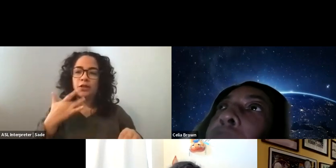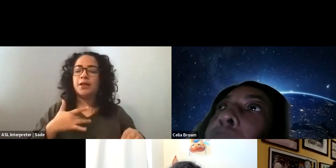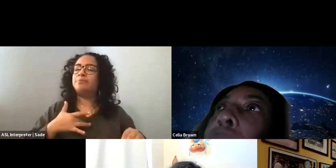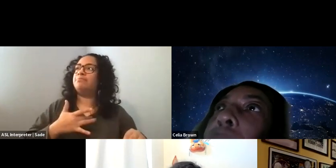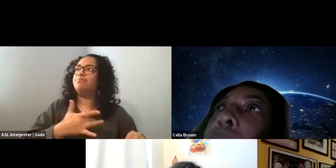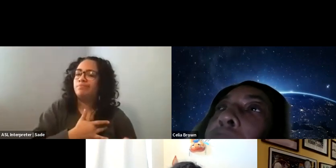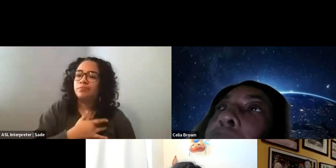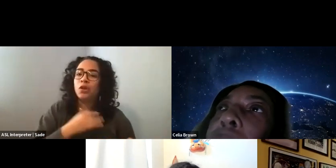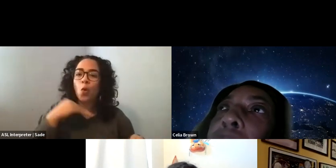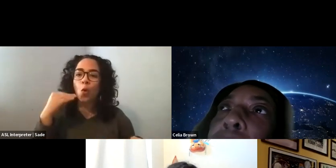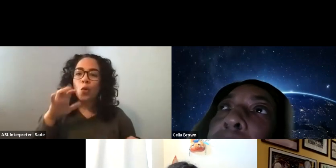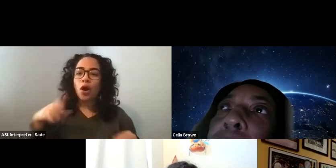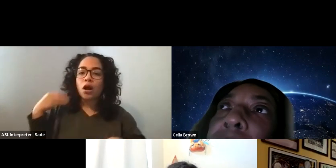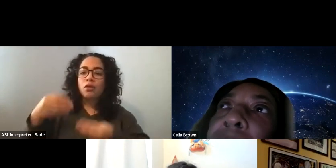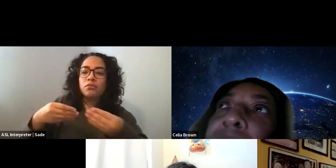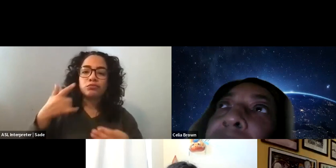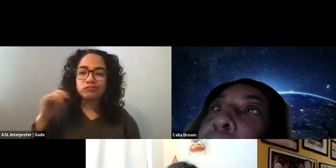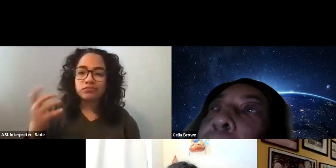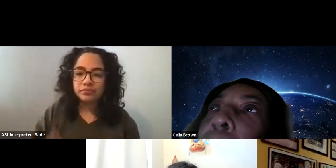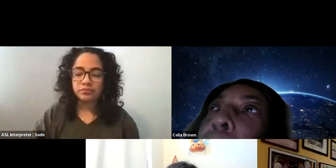right? Okay.